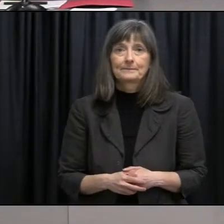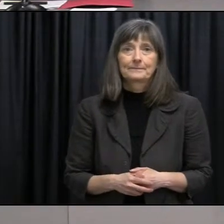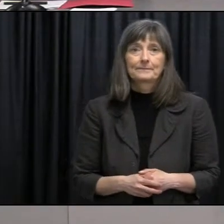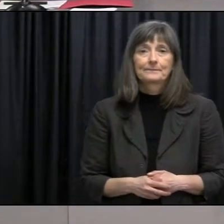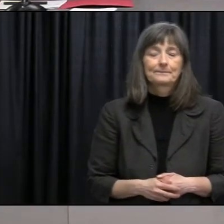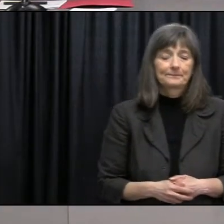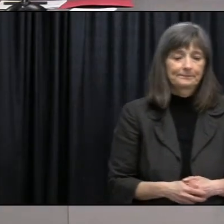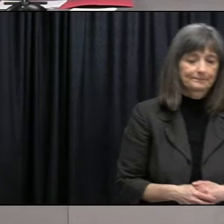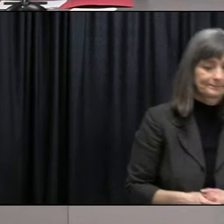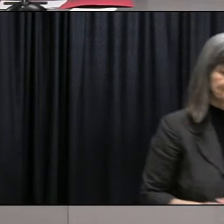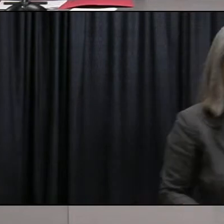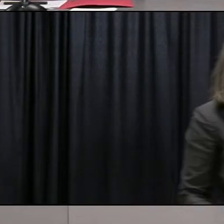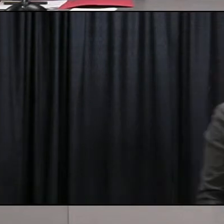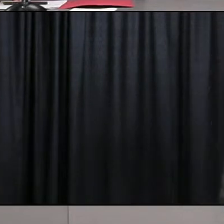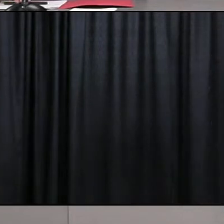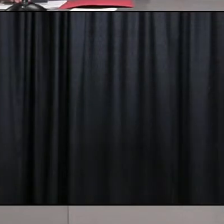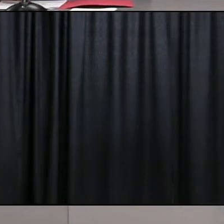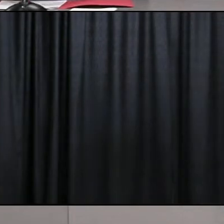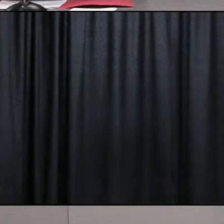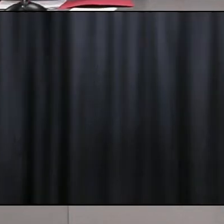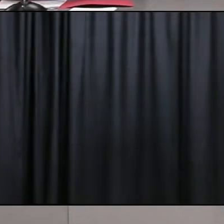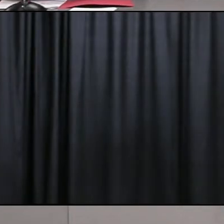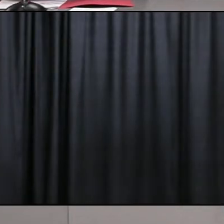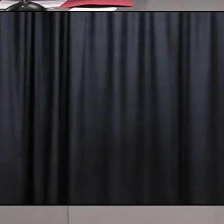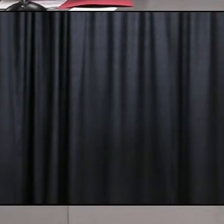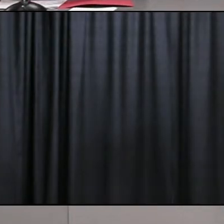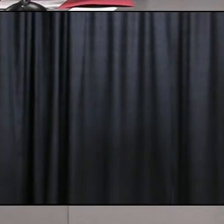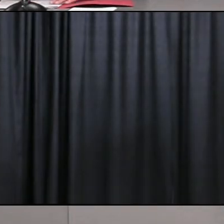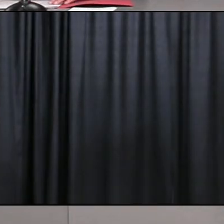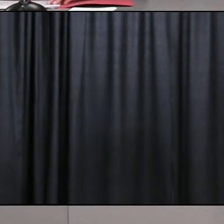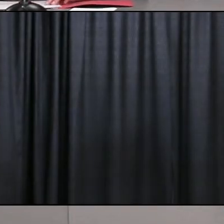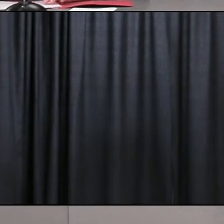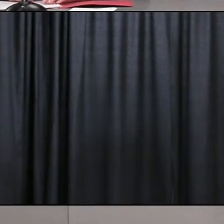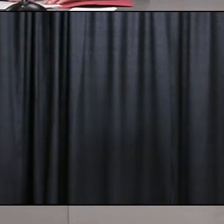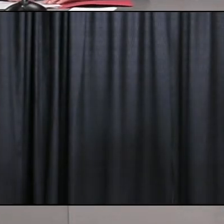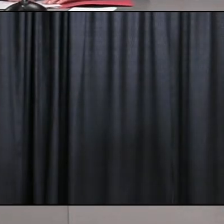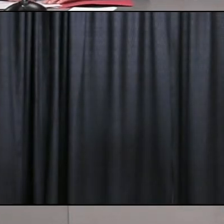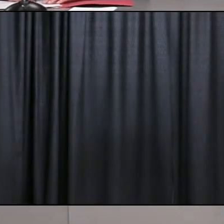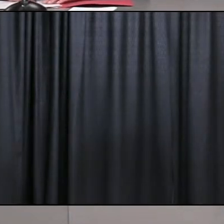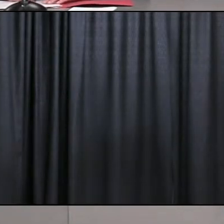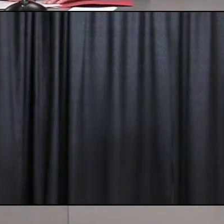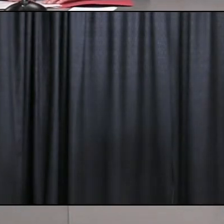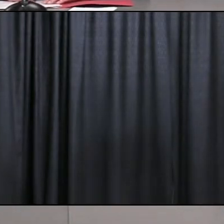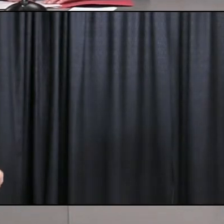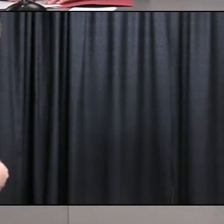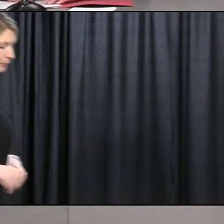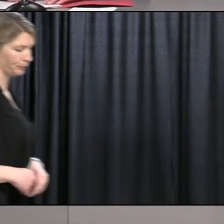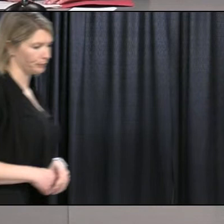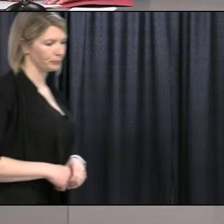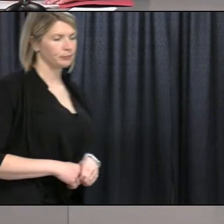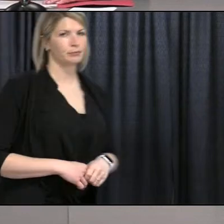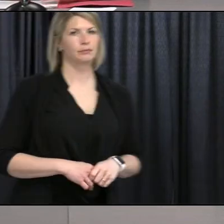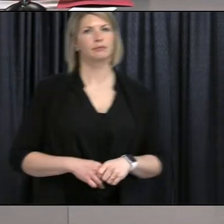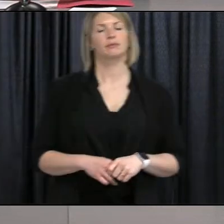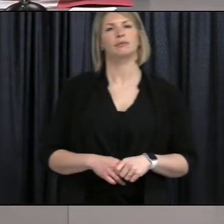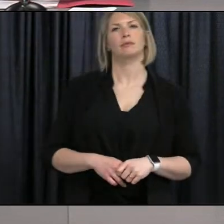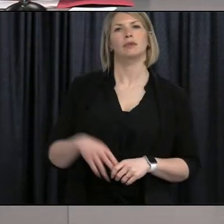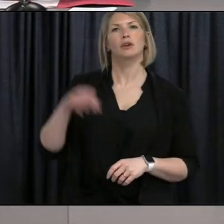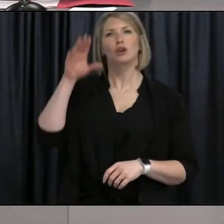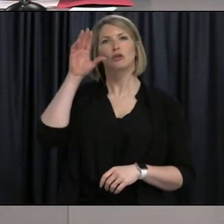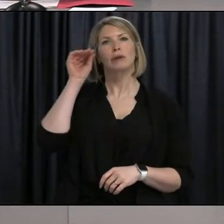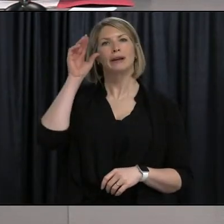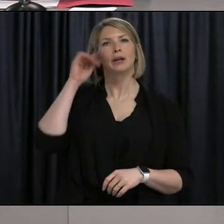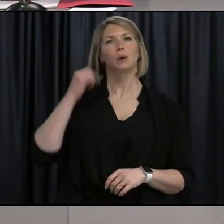Okay, thank you. Our next questions are from Patrick Butler with Radio Canada. Please go ahead.